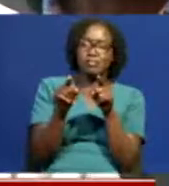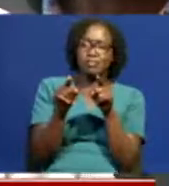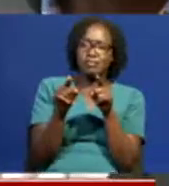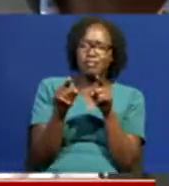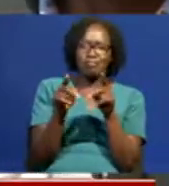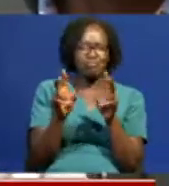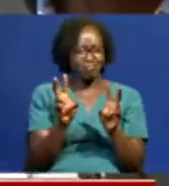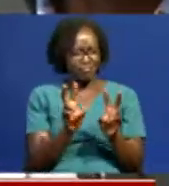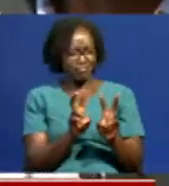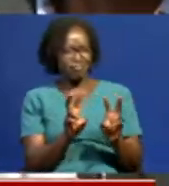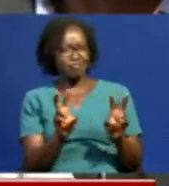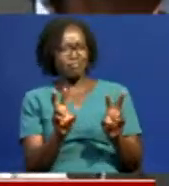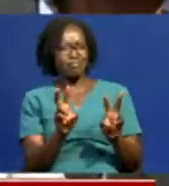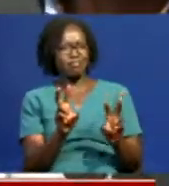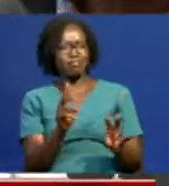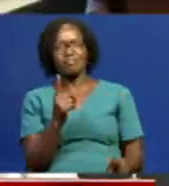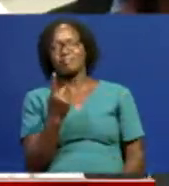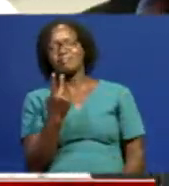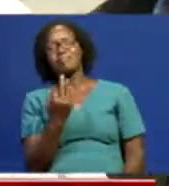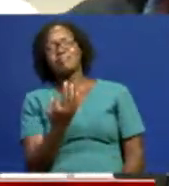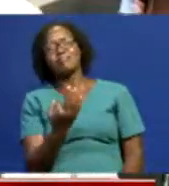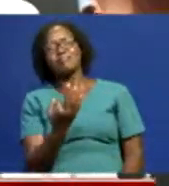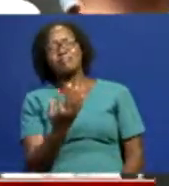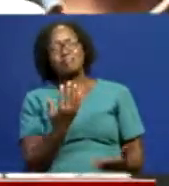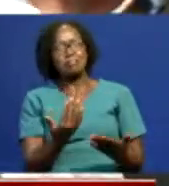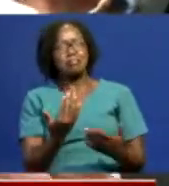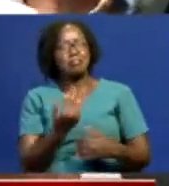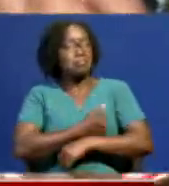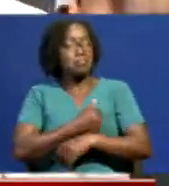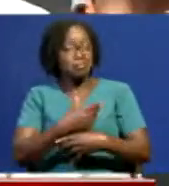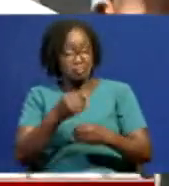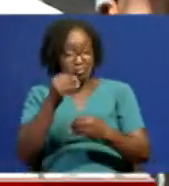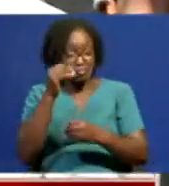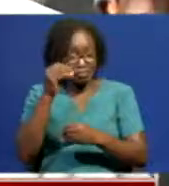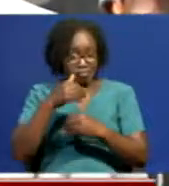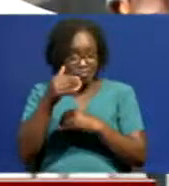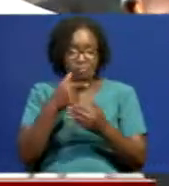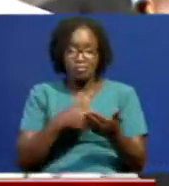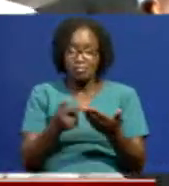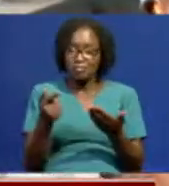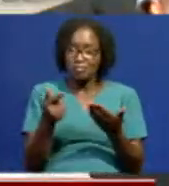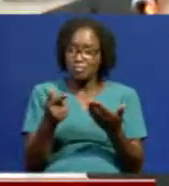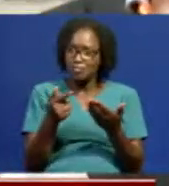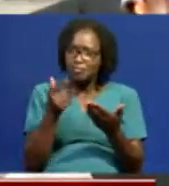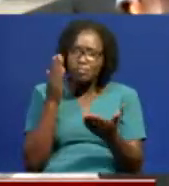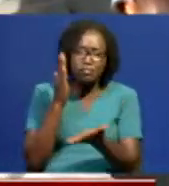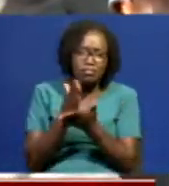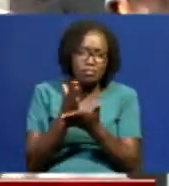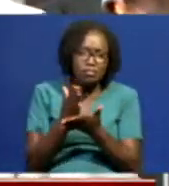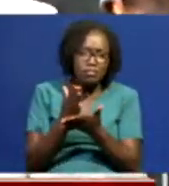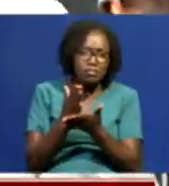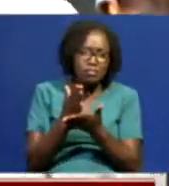Nikiangalia 1, 2, 3 watoto hapa wana shule kesho. Next week. Ni wongo.